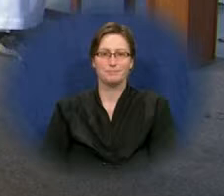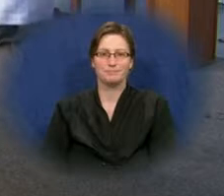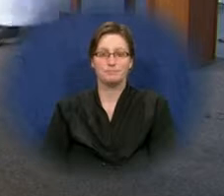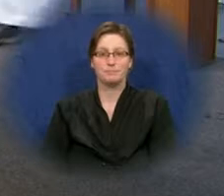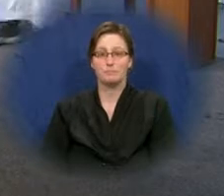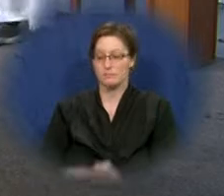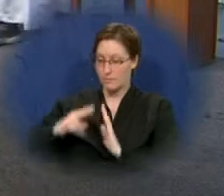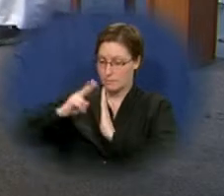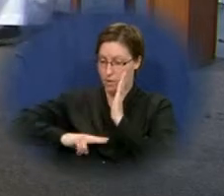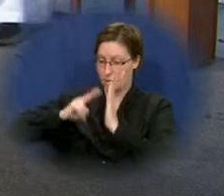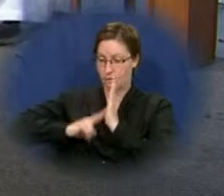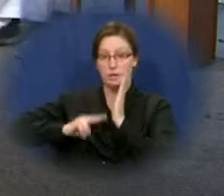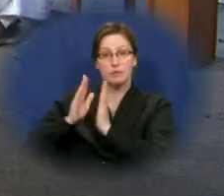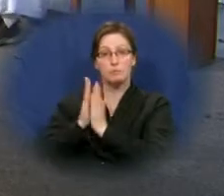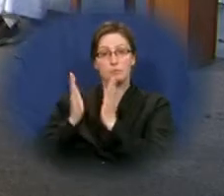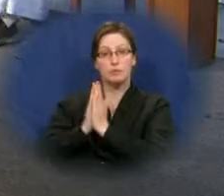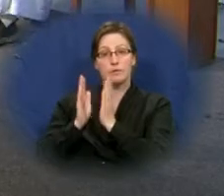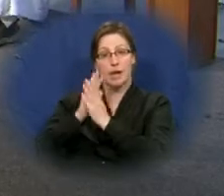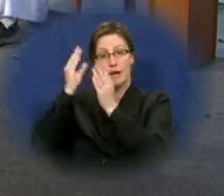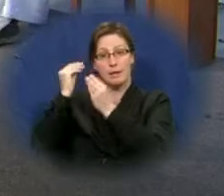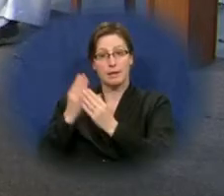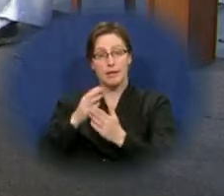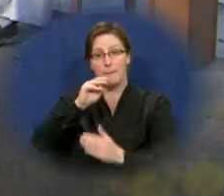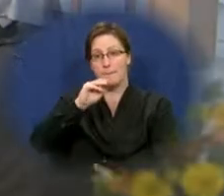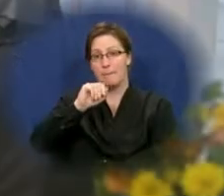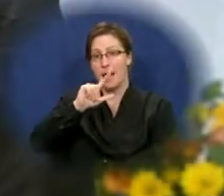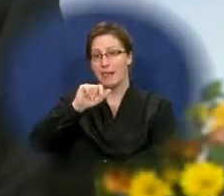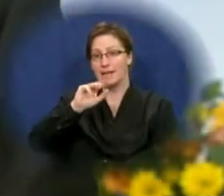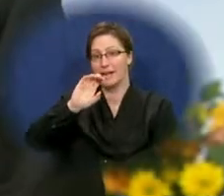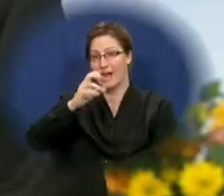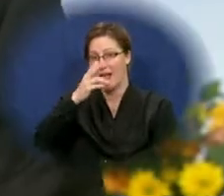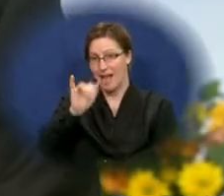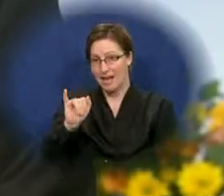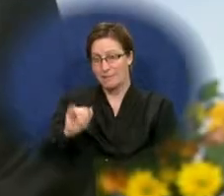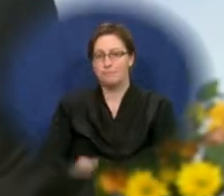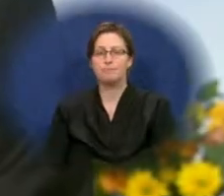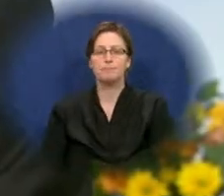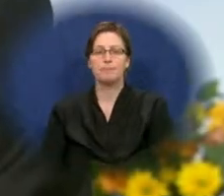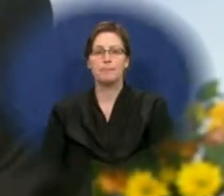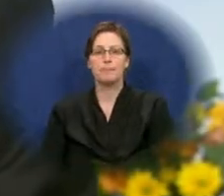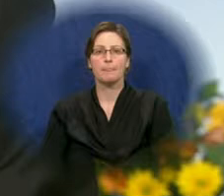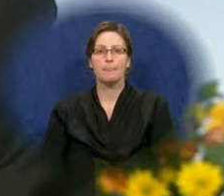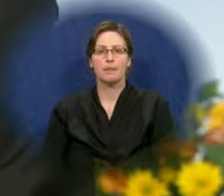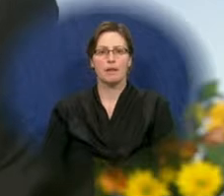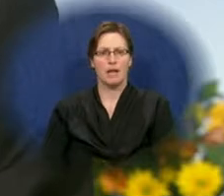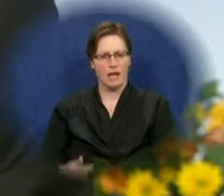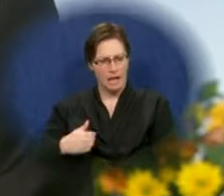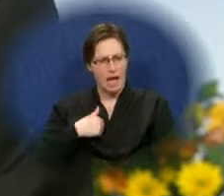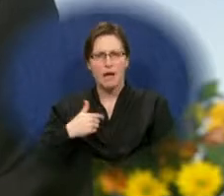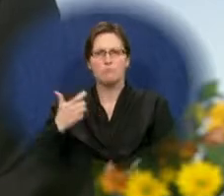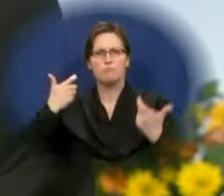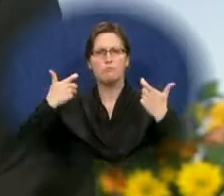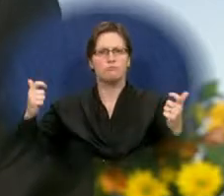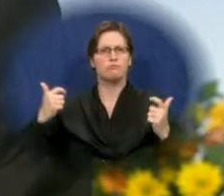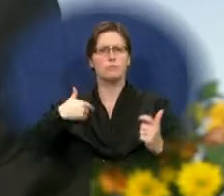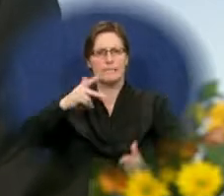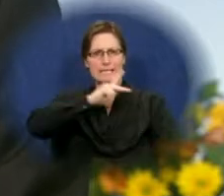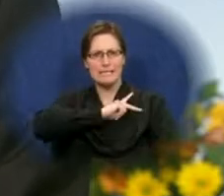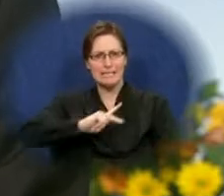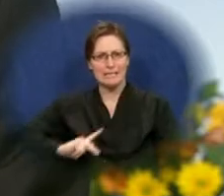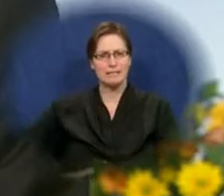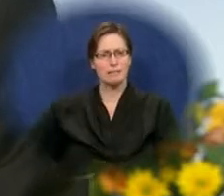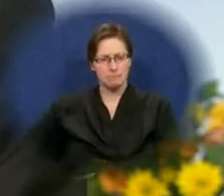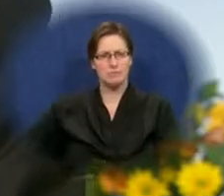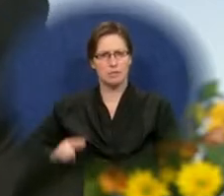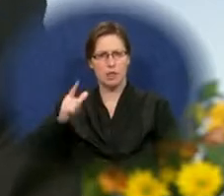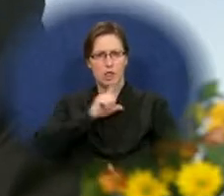A reading from the book of the prophet Malachi. A great king am I, says the Lord of hosts, and my name